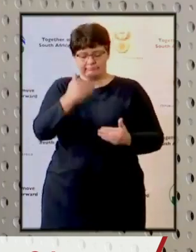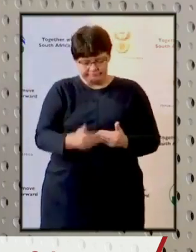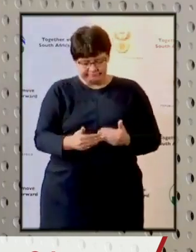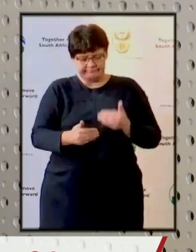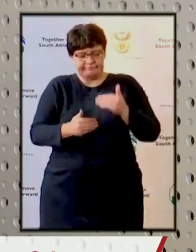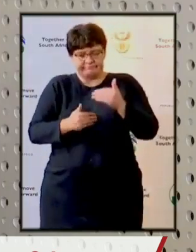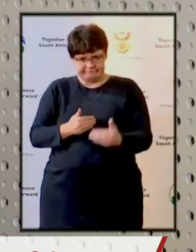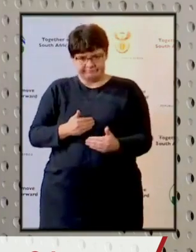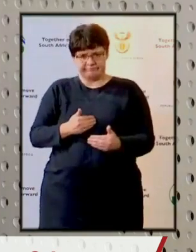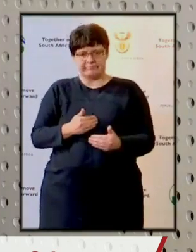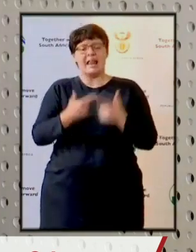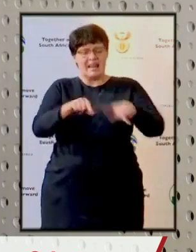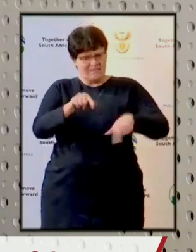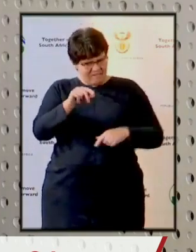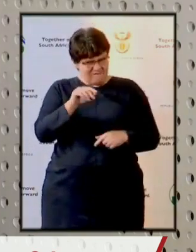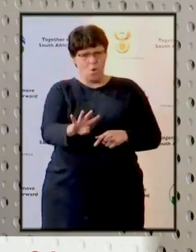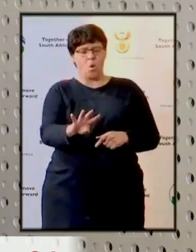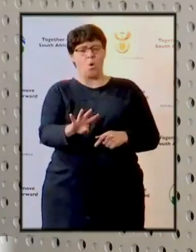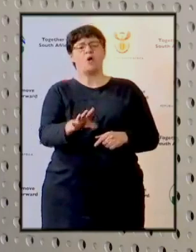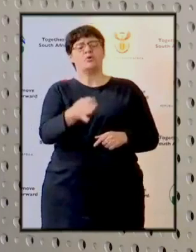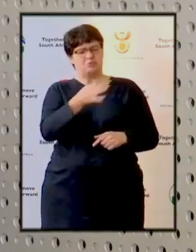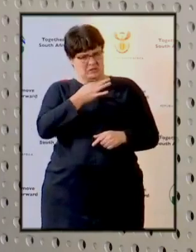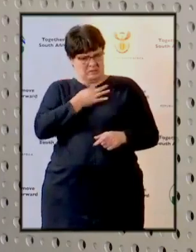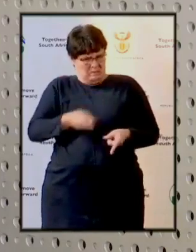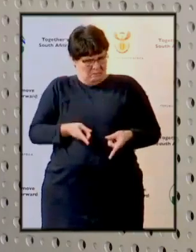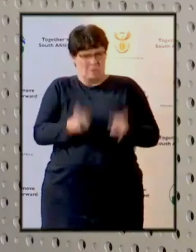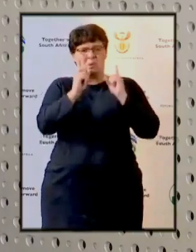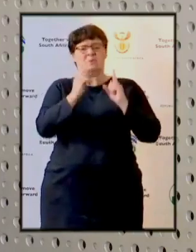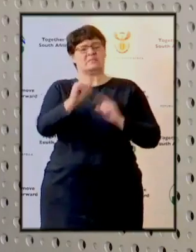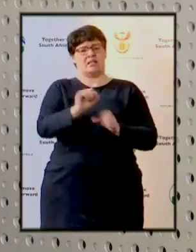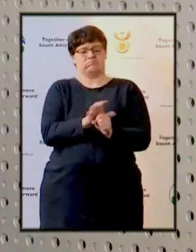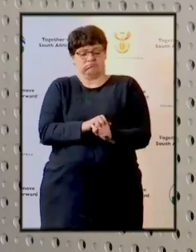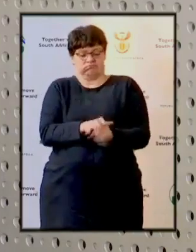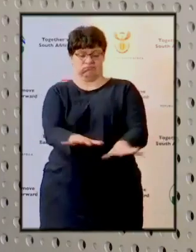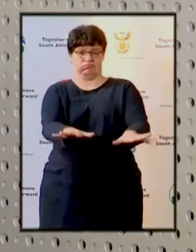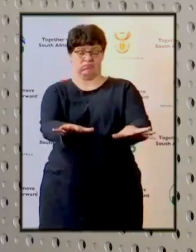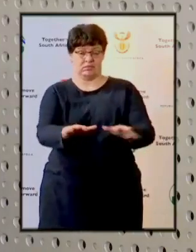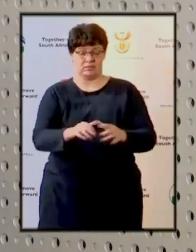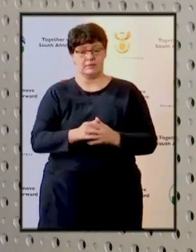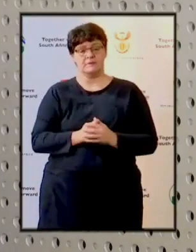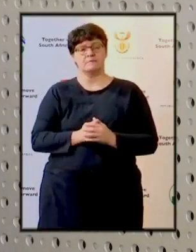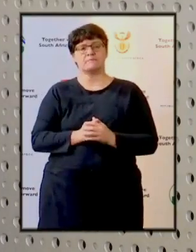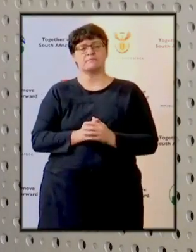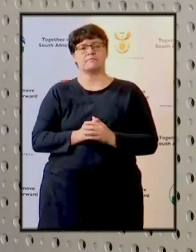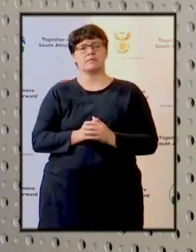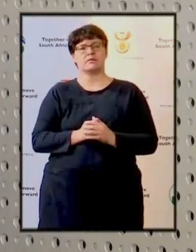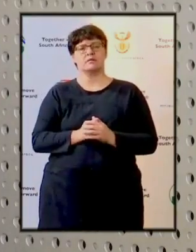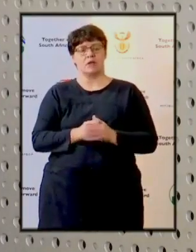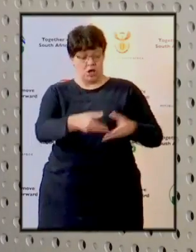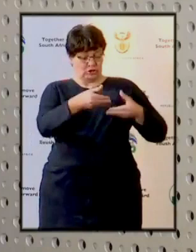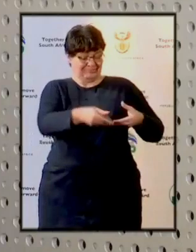4, there are still significant risks with the spreading of the virus. So in the published